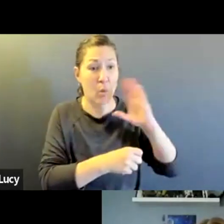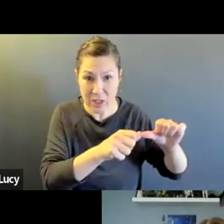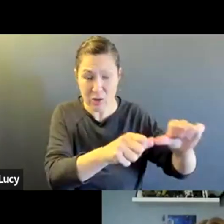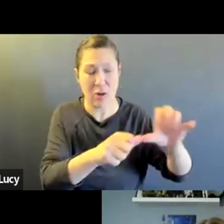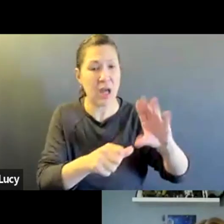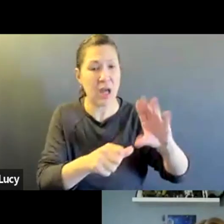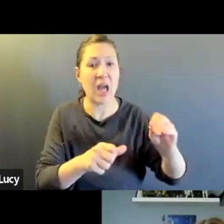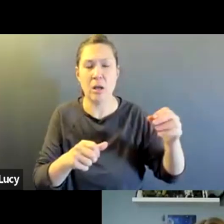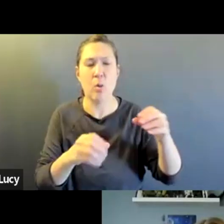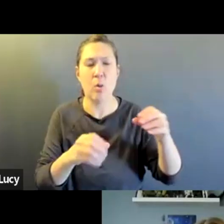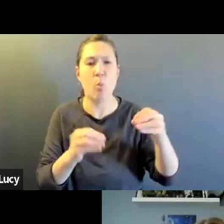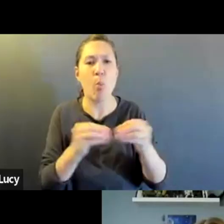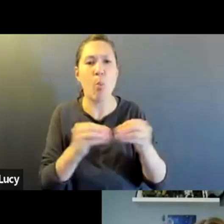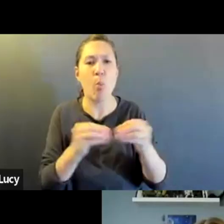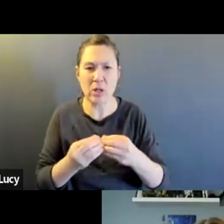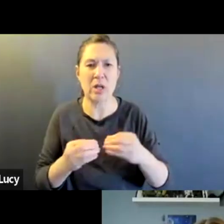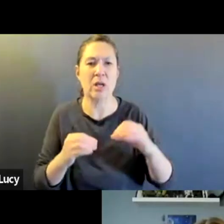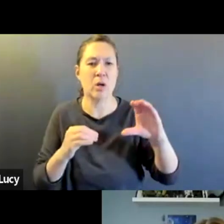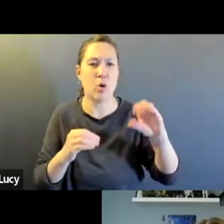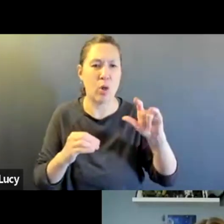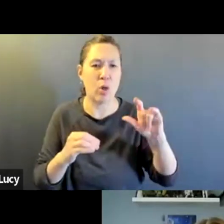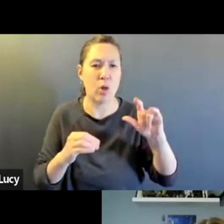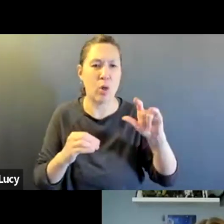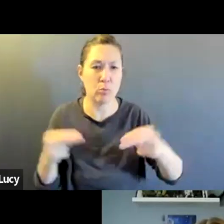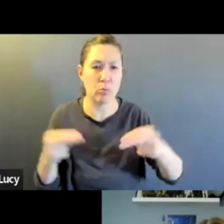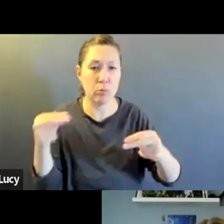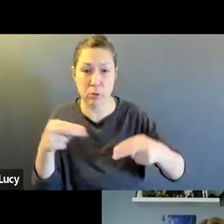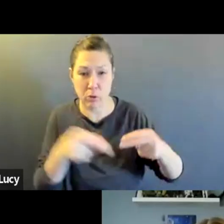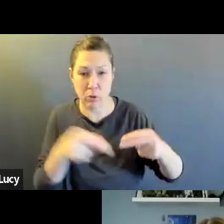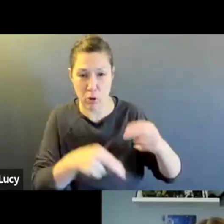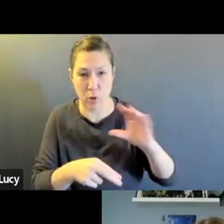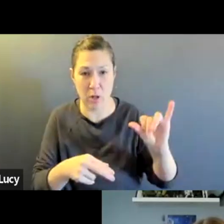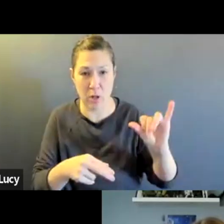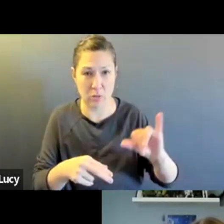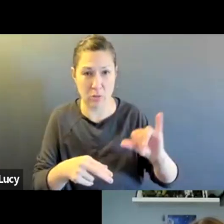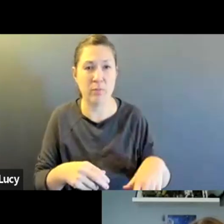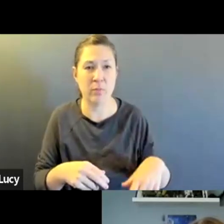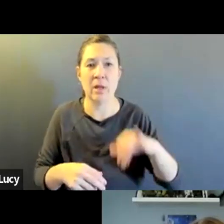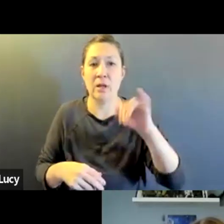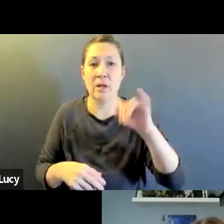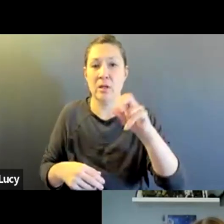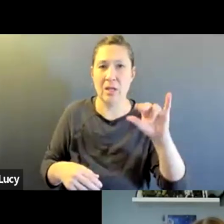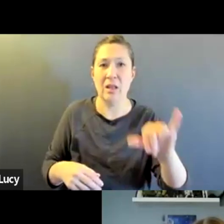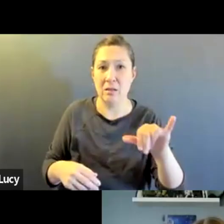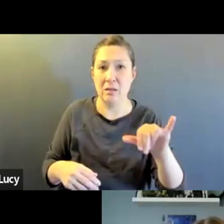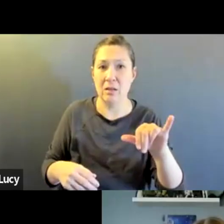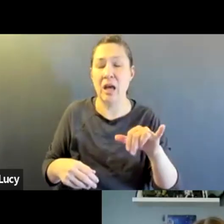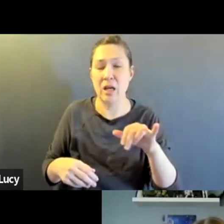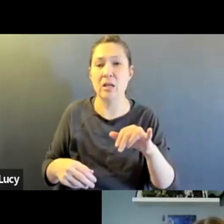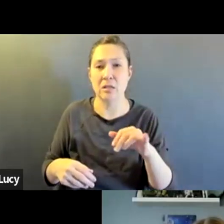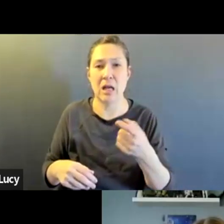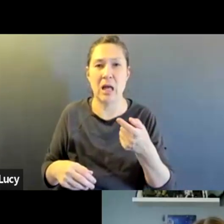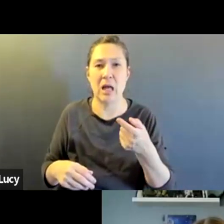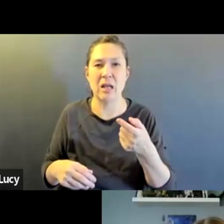with. Thank you so much, Jessica. So that's a little bit about who is on the panel. Kinsey has a Mentimeter that we're going to toss up.